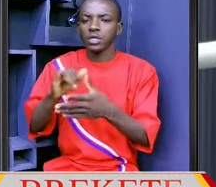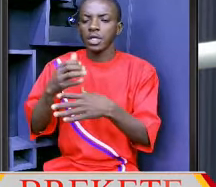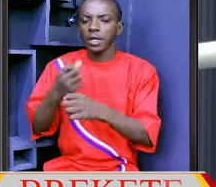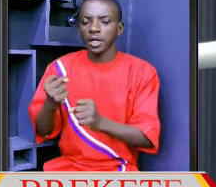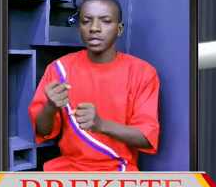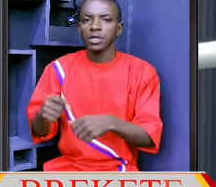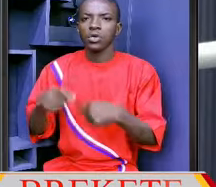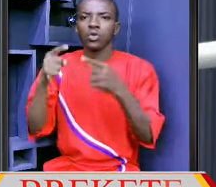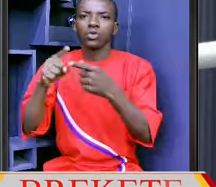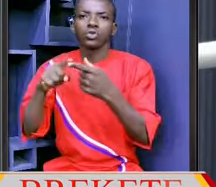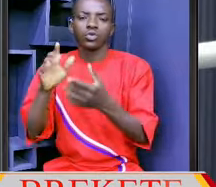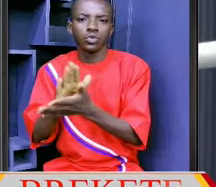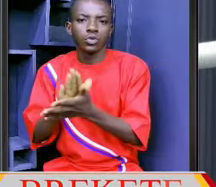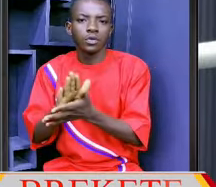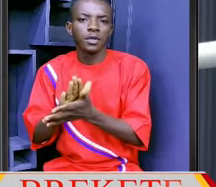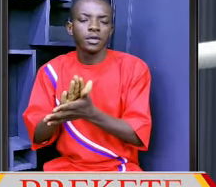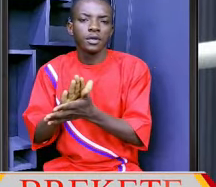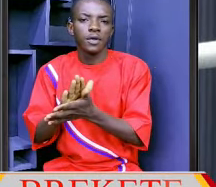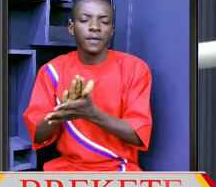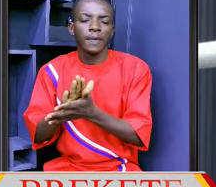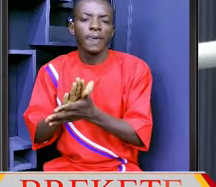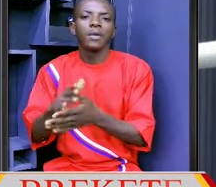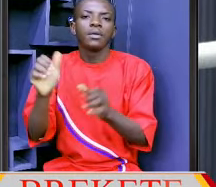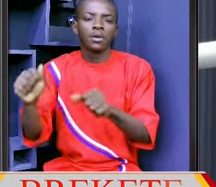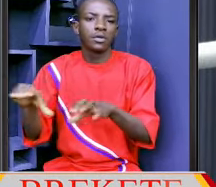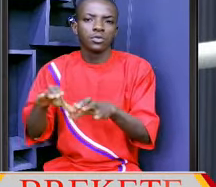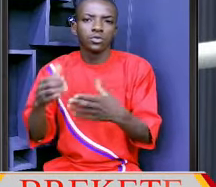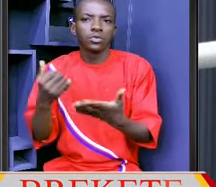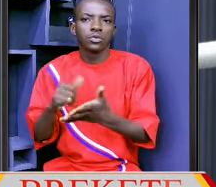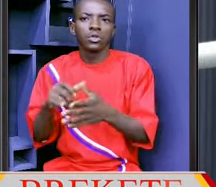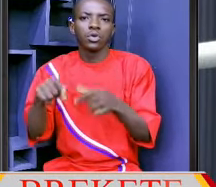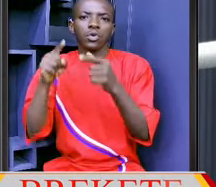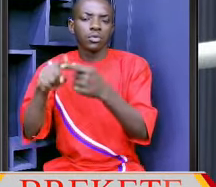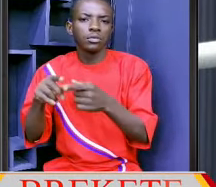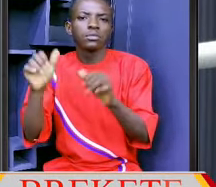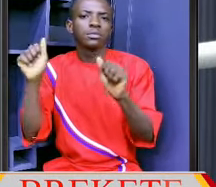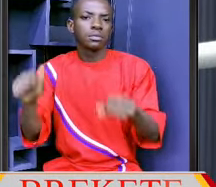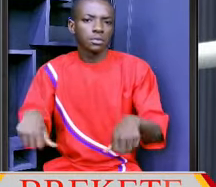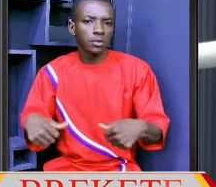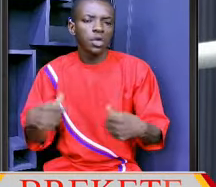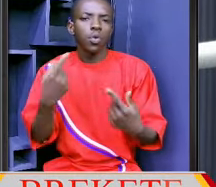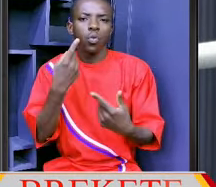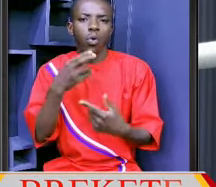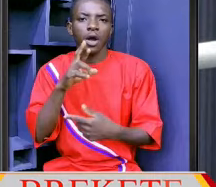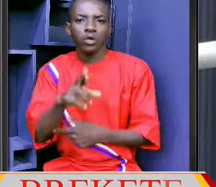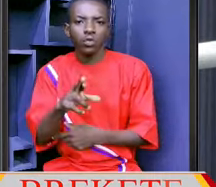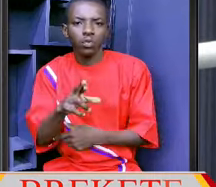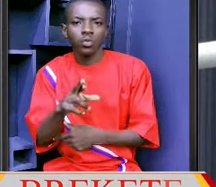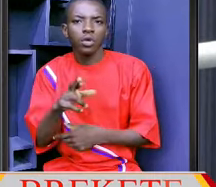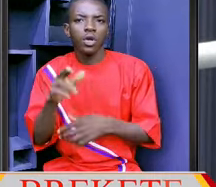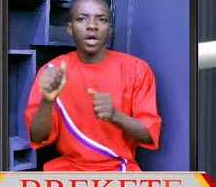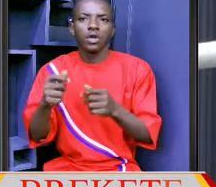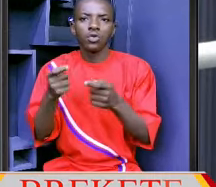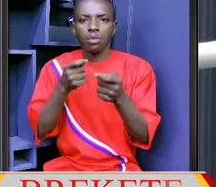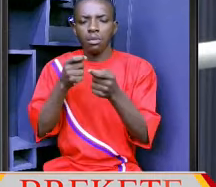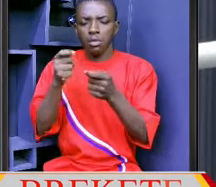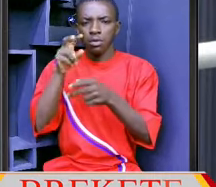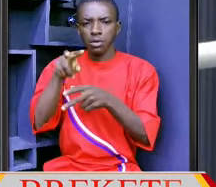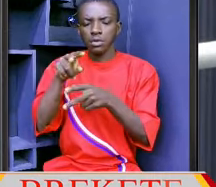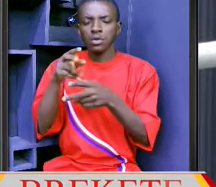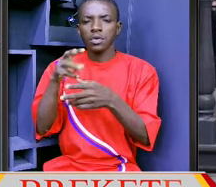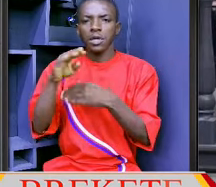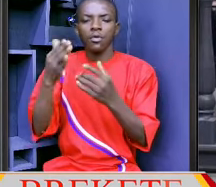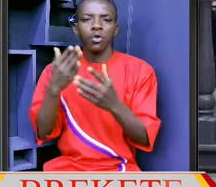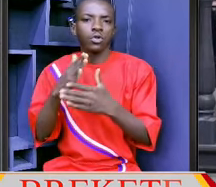they get to go to school. They can. To go to, they can. Who are you? Can you monitor them? Mm-hmm.